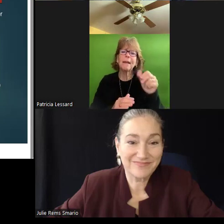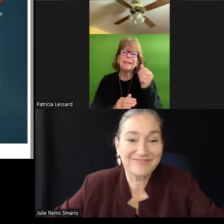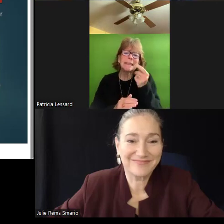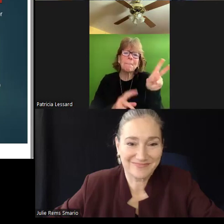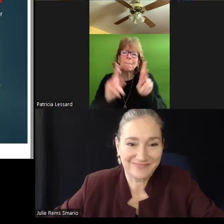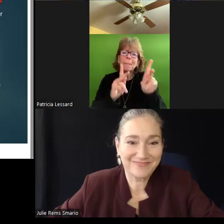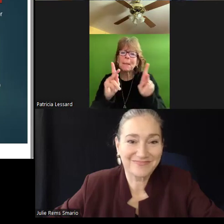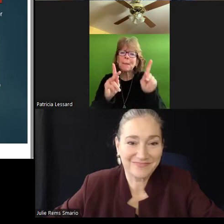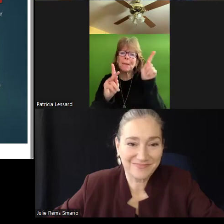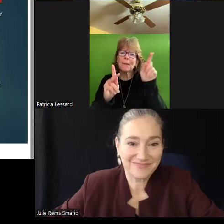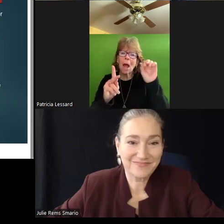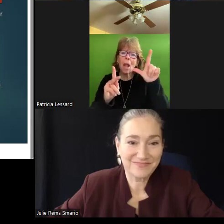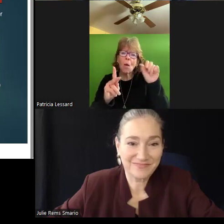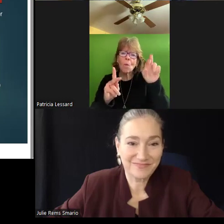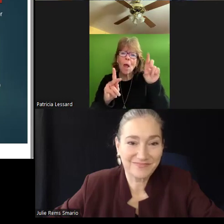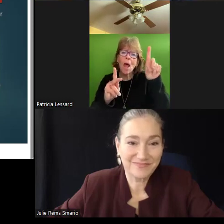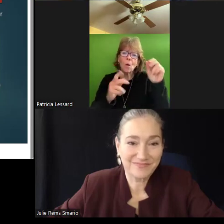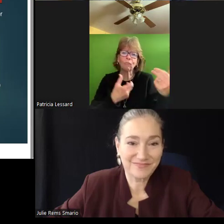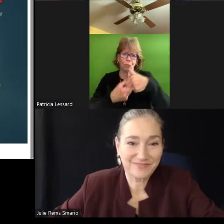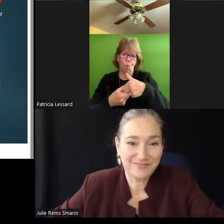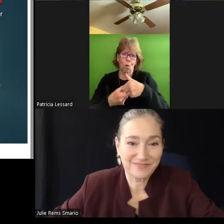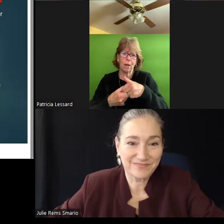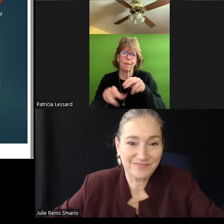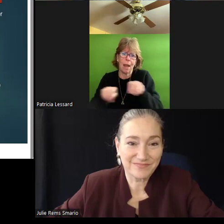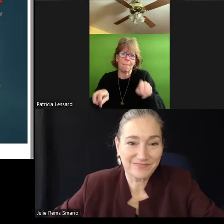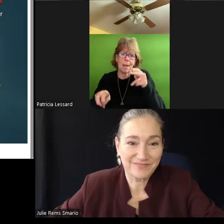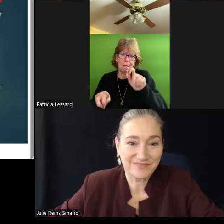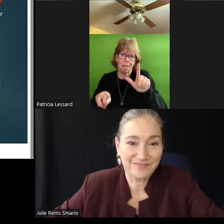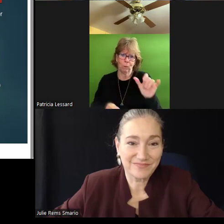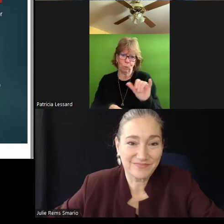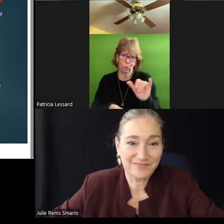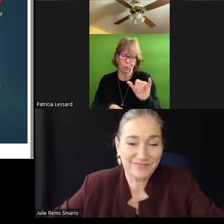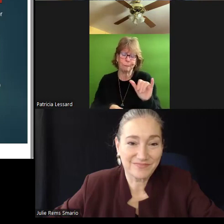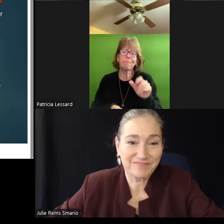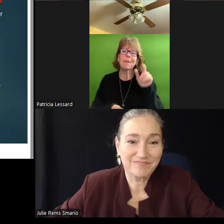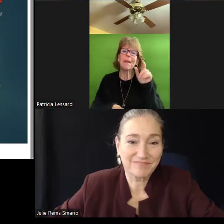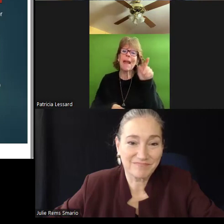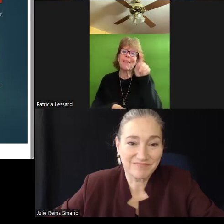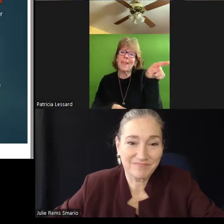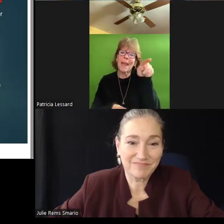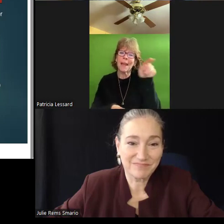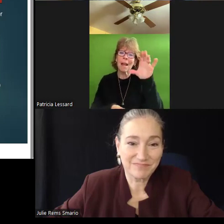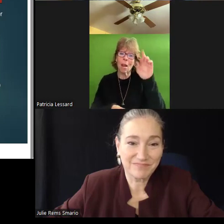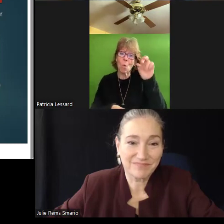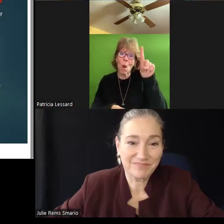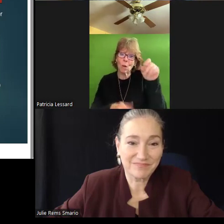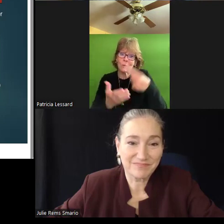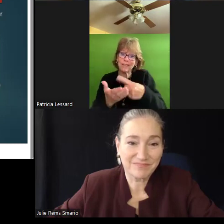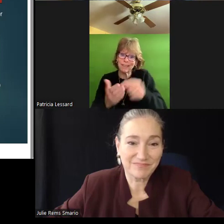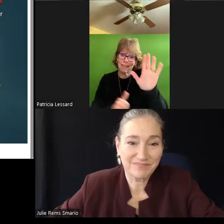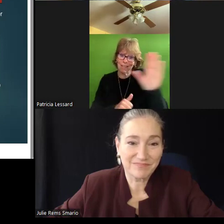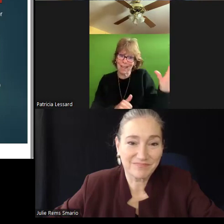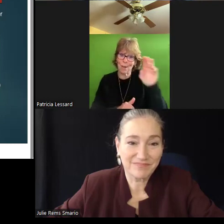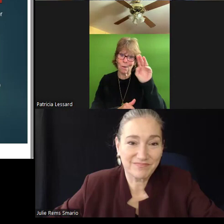this panel as well. And they talk about their model in which every